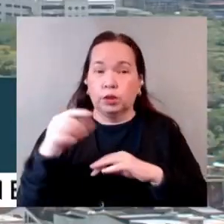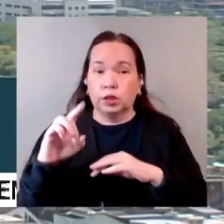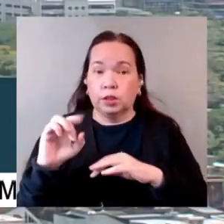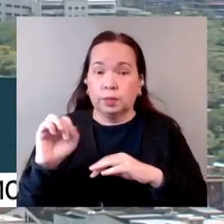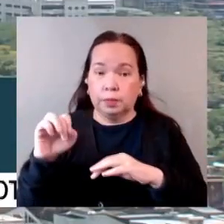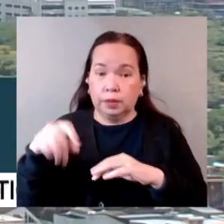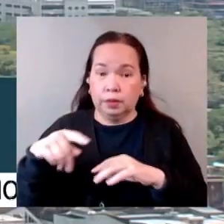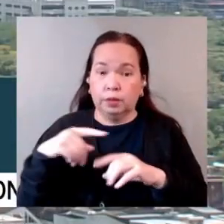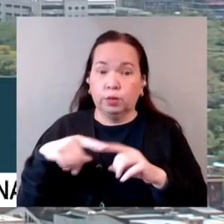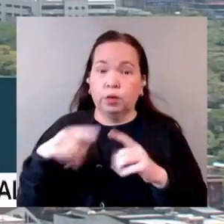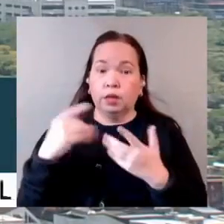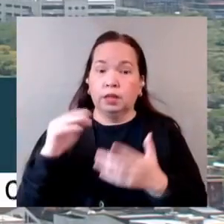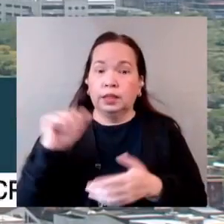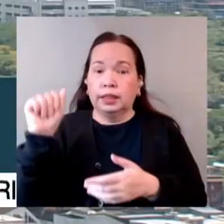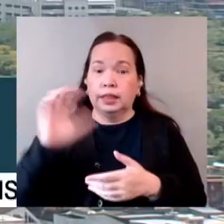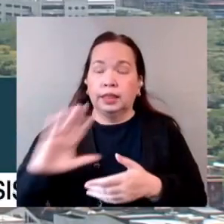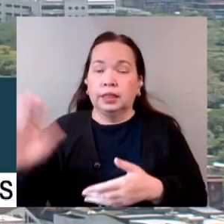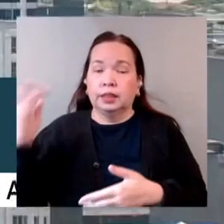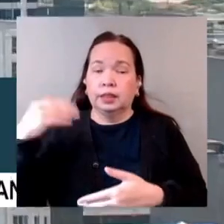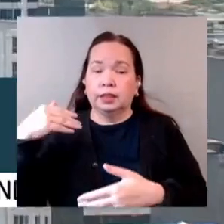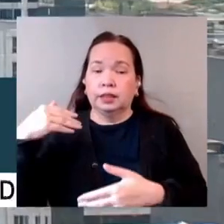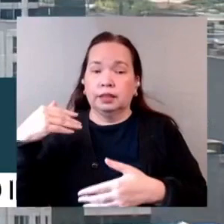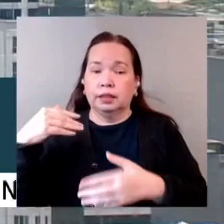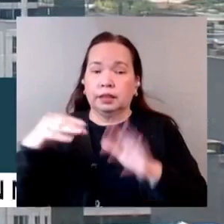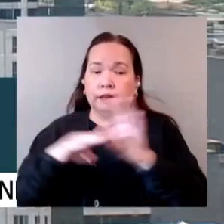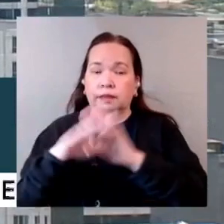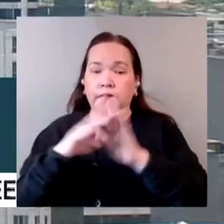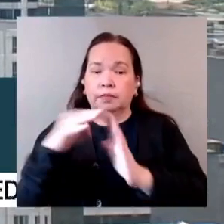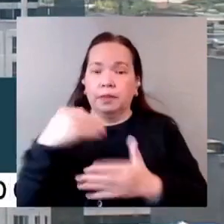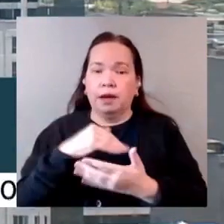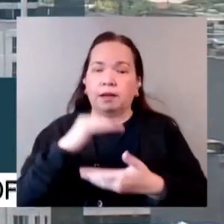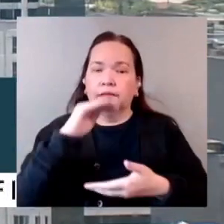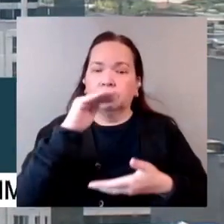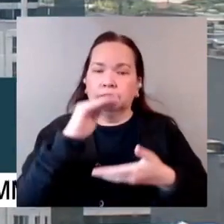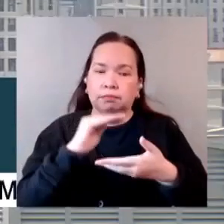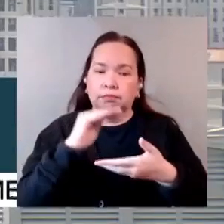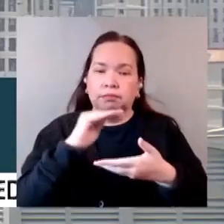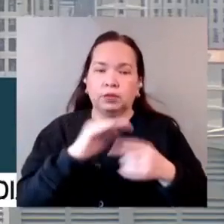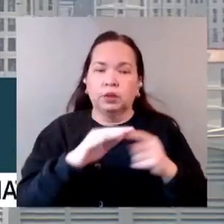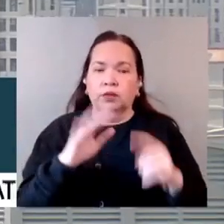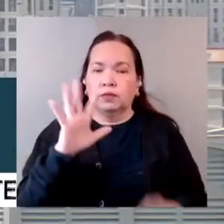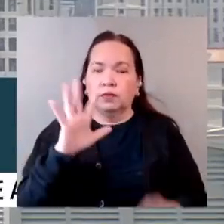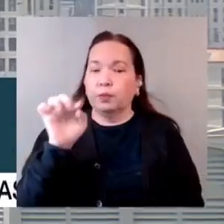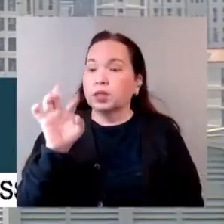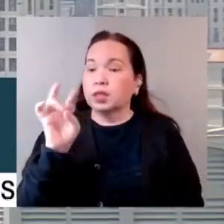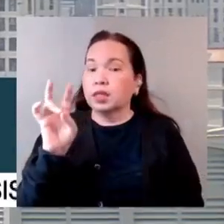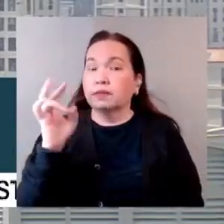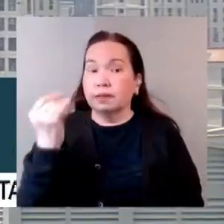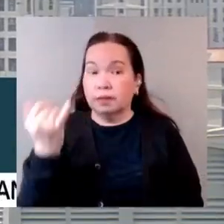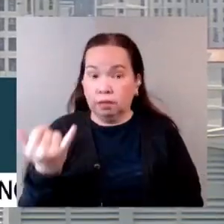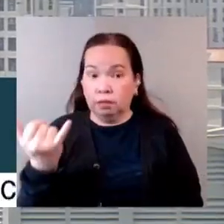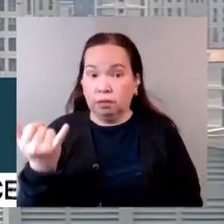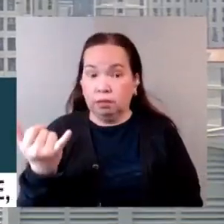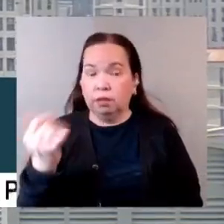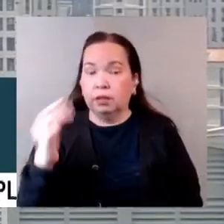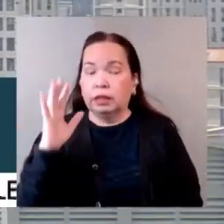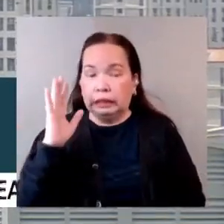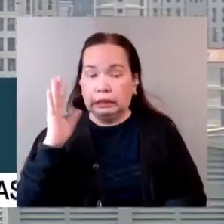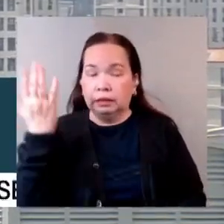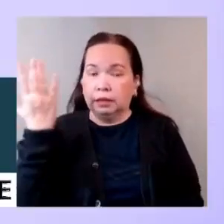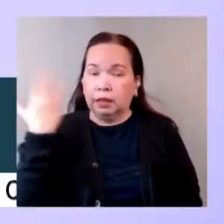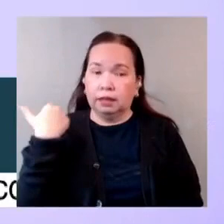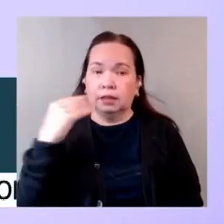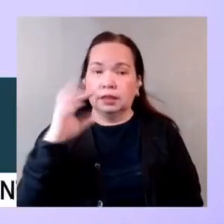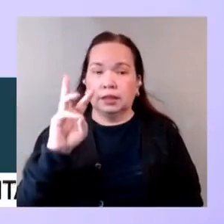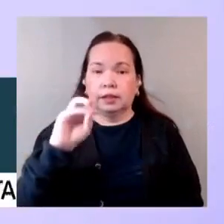Bank downgraded its 2023 growth forecast for the Philippines to 5.7% from 6%. Diokno also warns